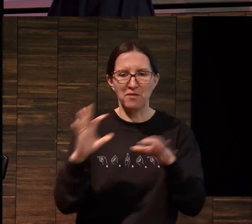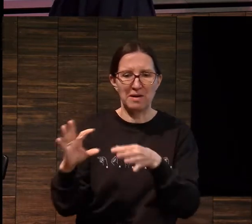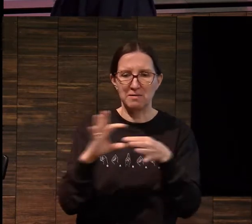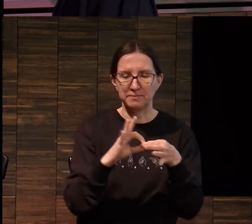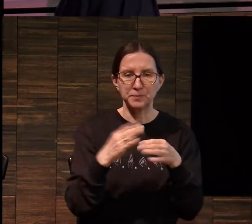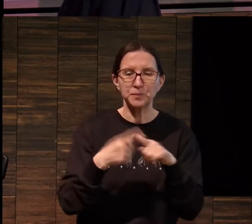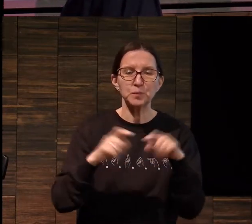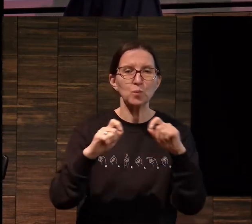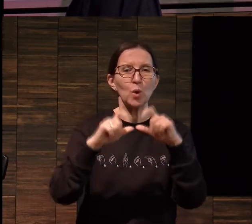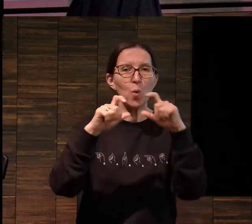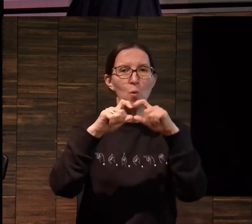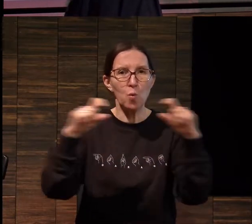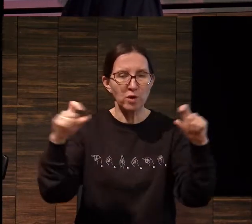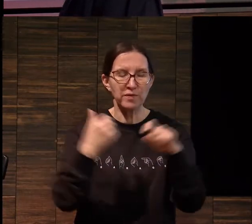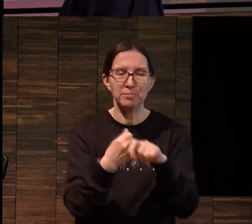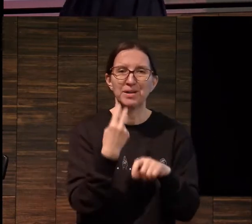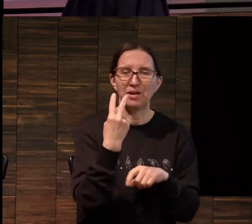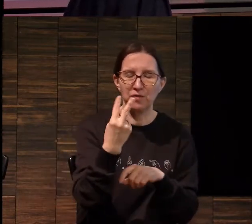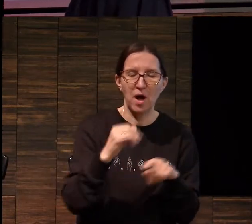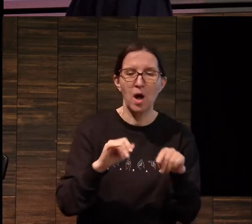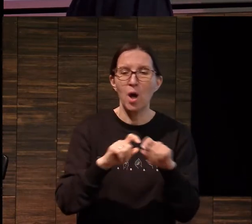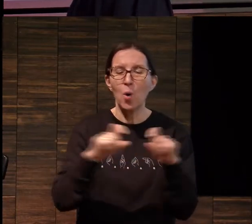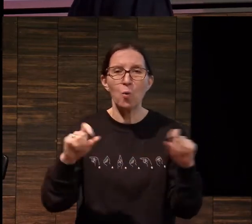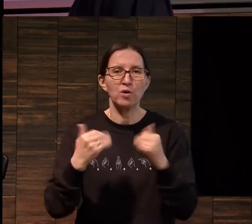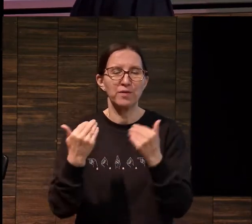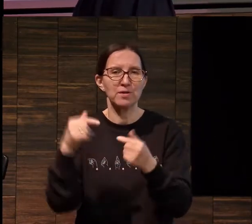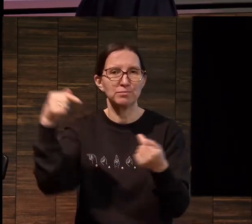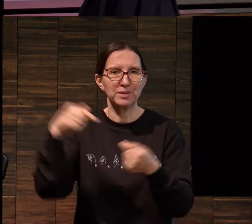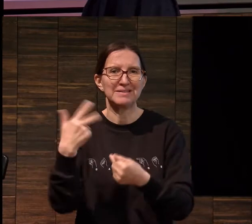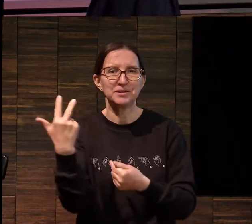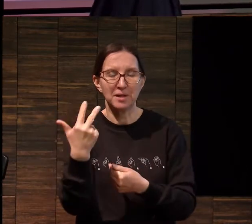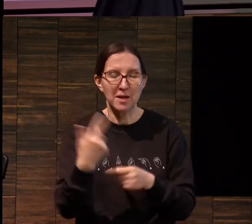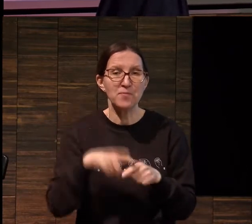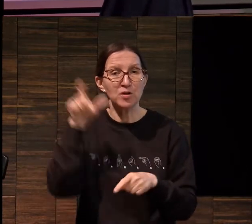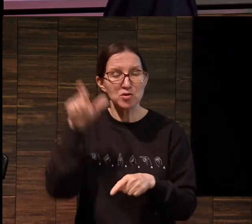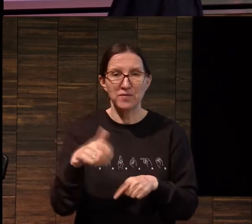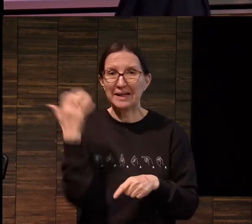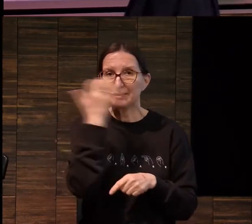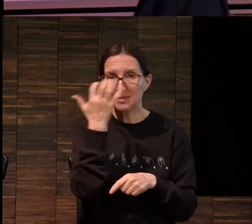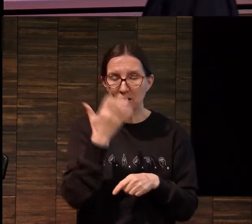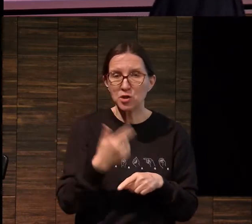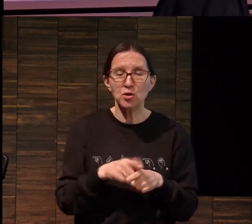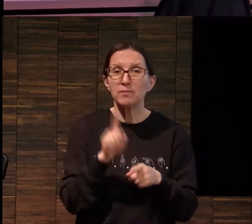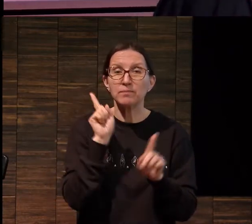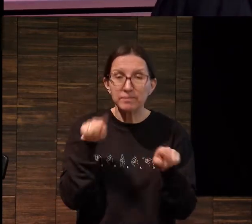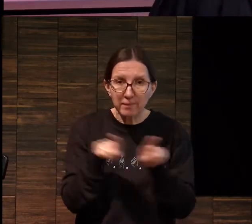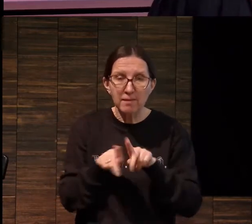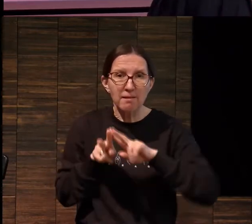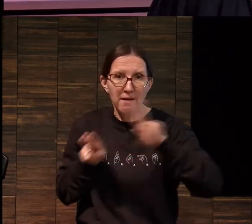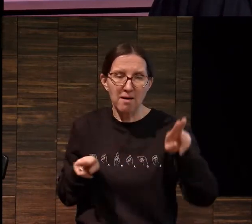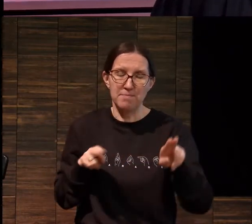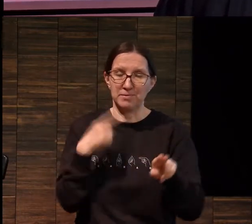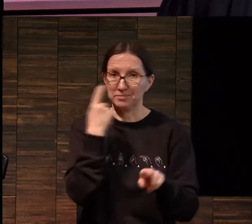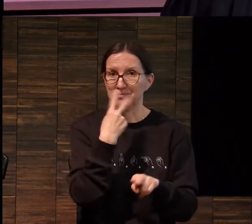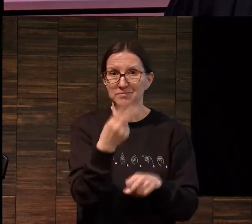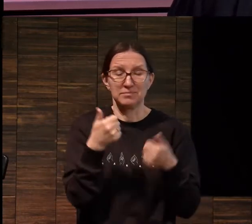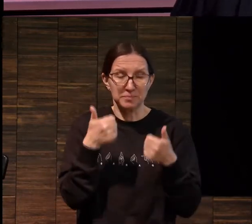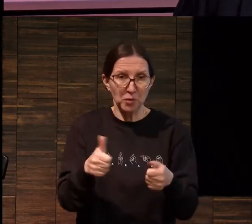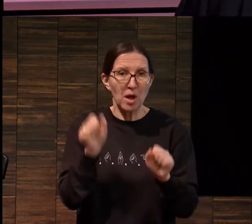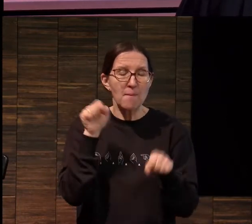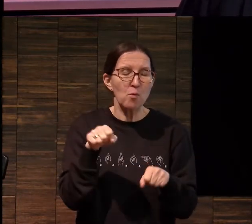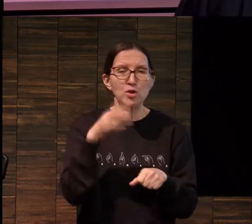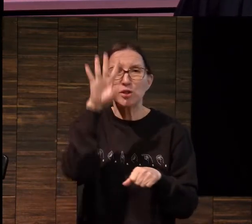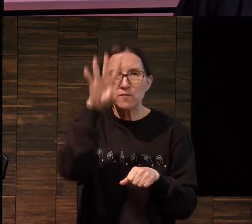navigating. If headlines are marked in the code as headline level 1, headline level 2, and so on, the user